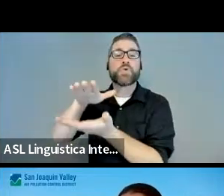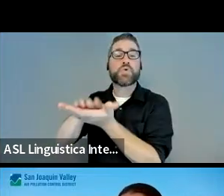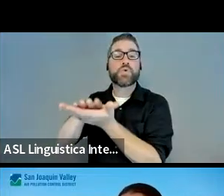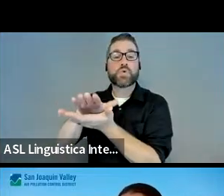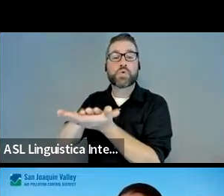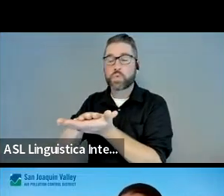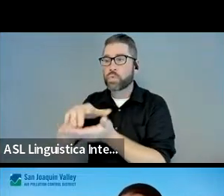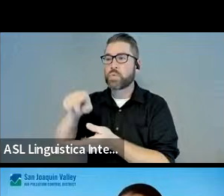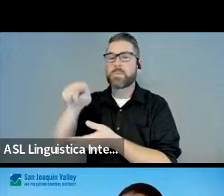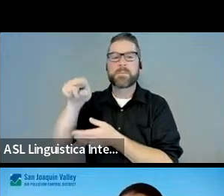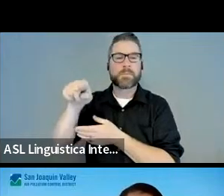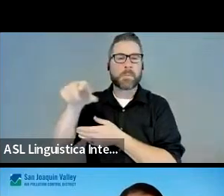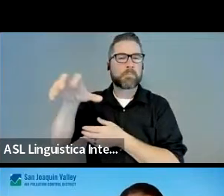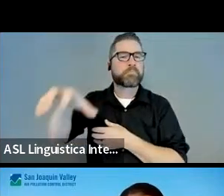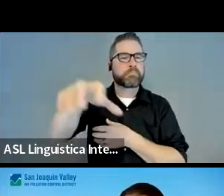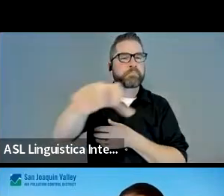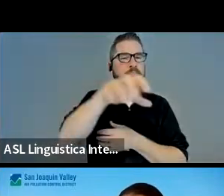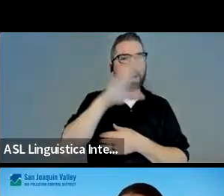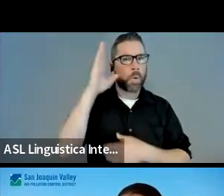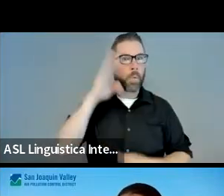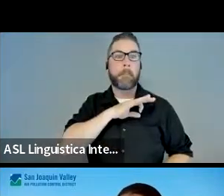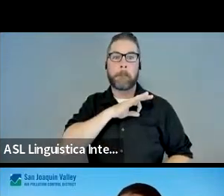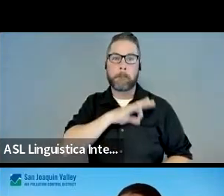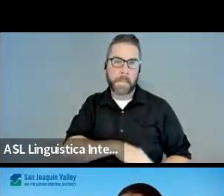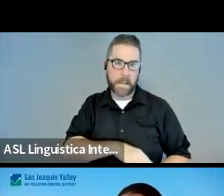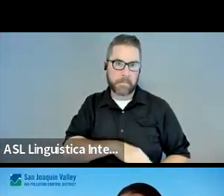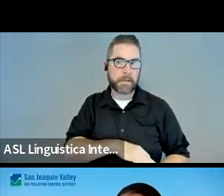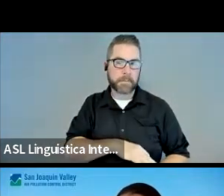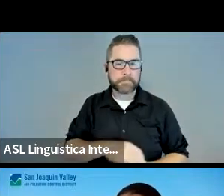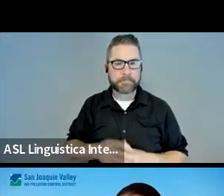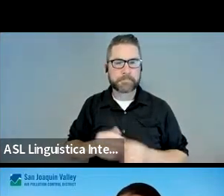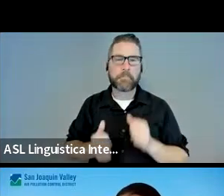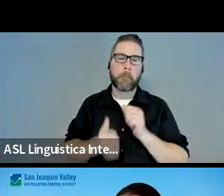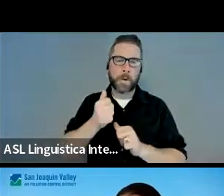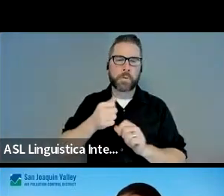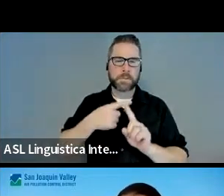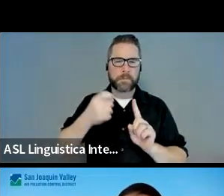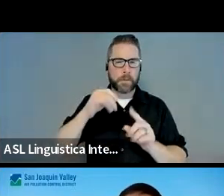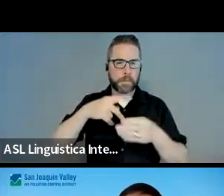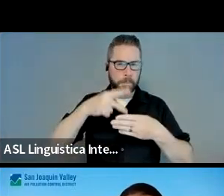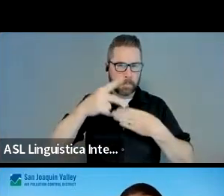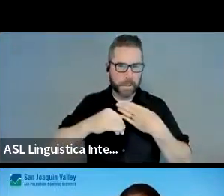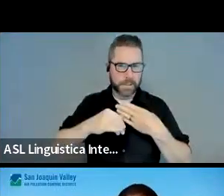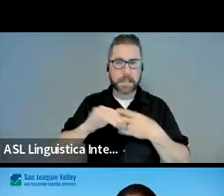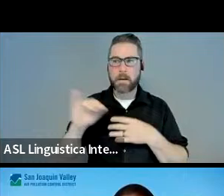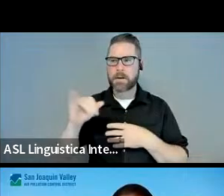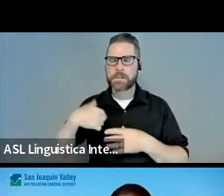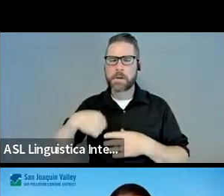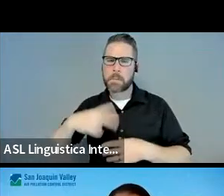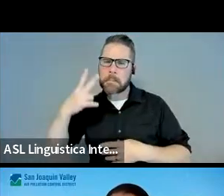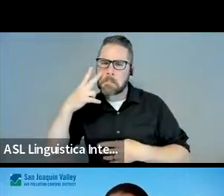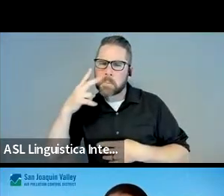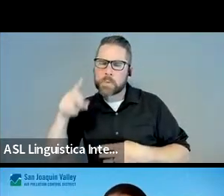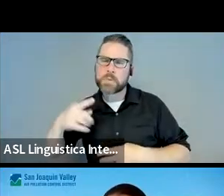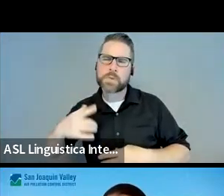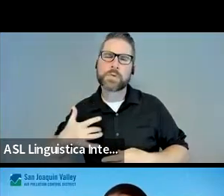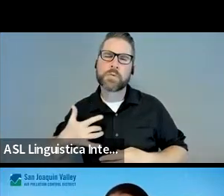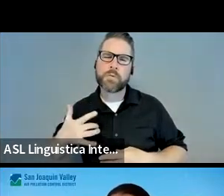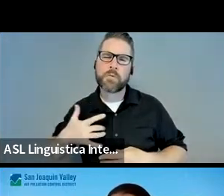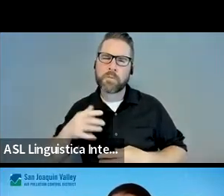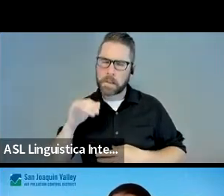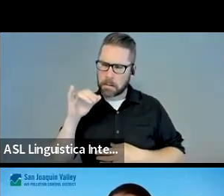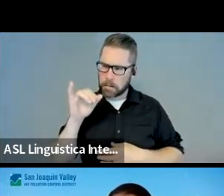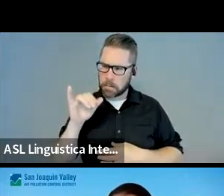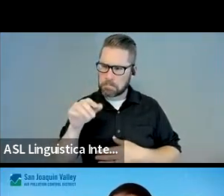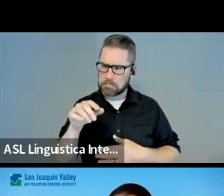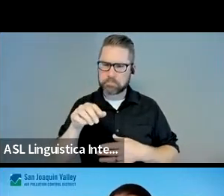project. During these sessions, we also took temperature checks for these measures. And today we'd like